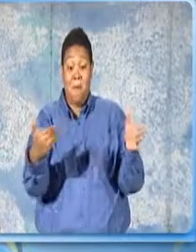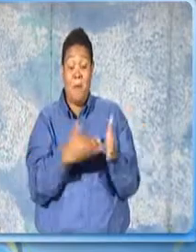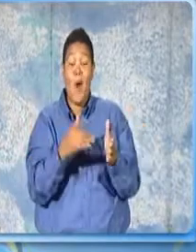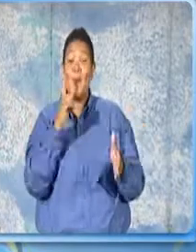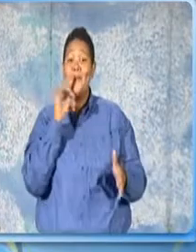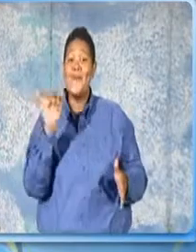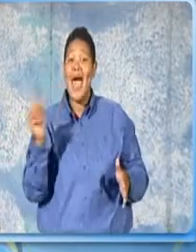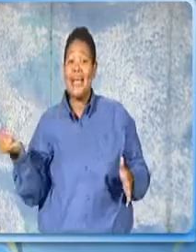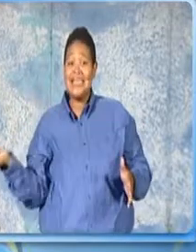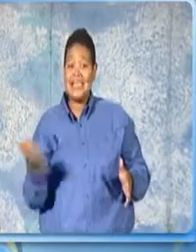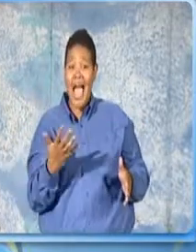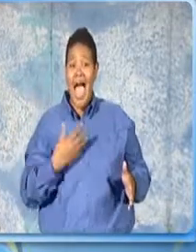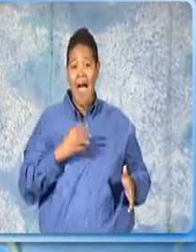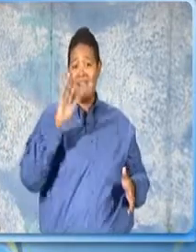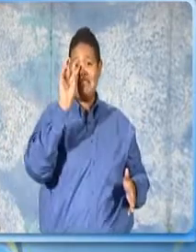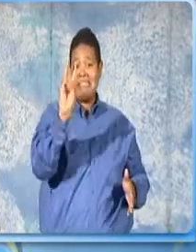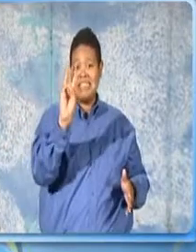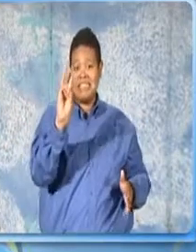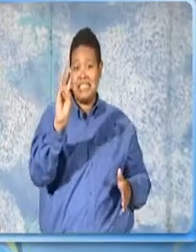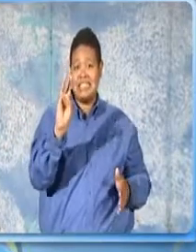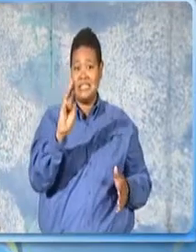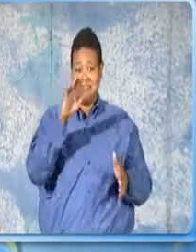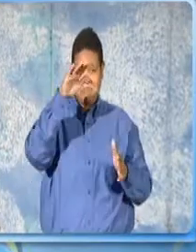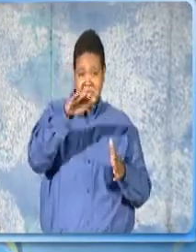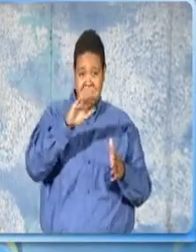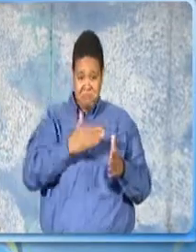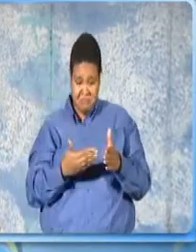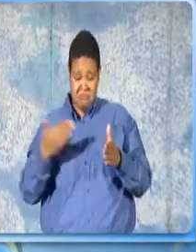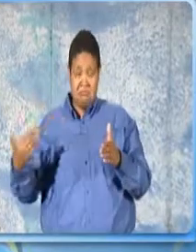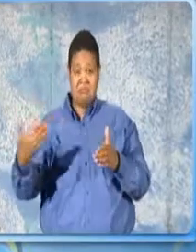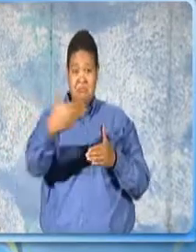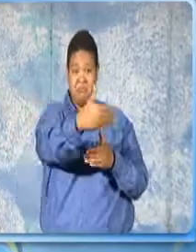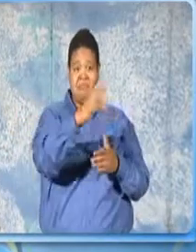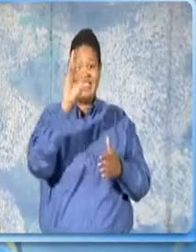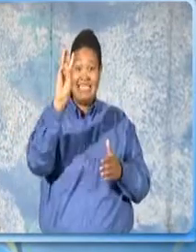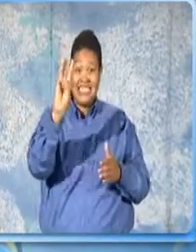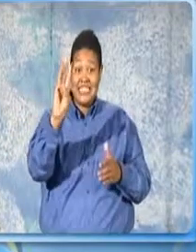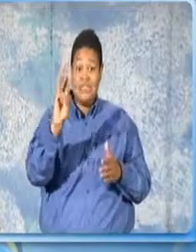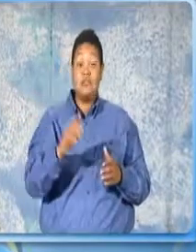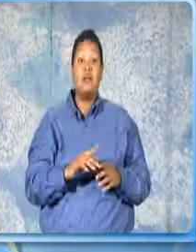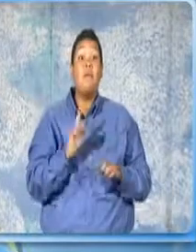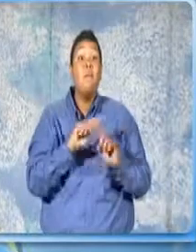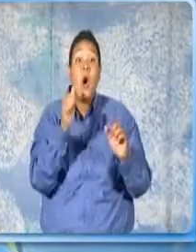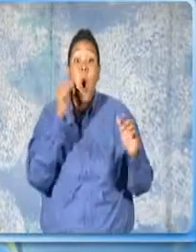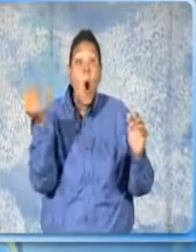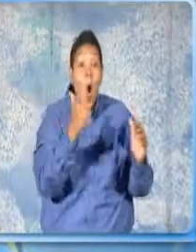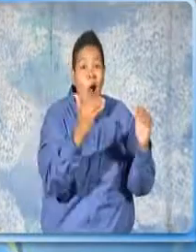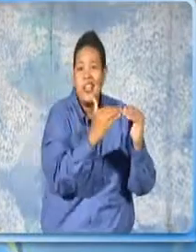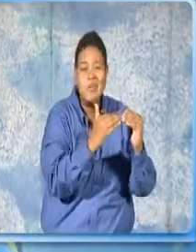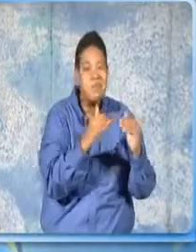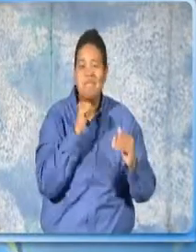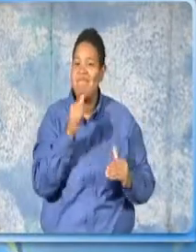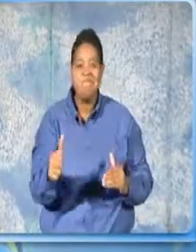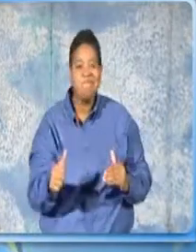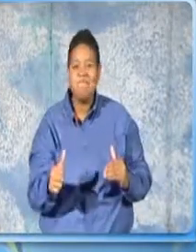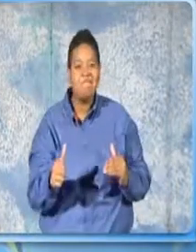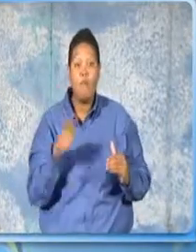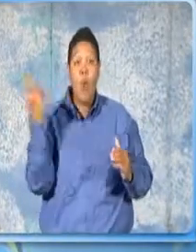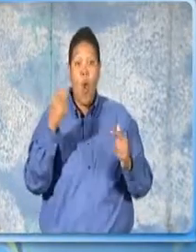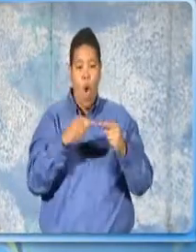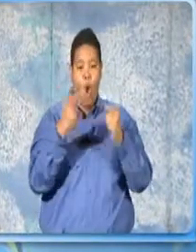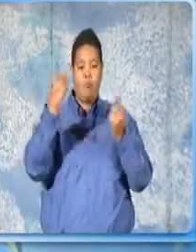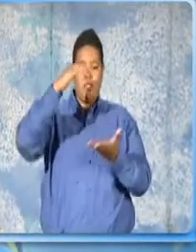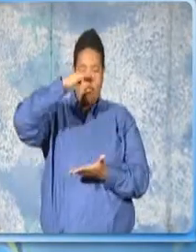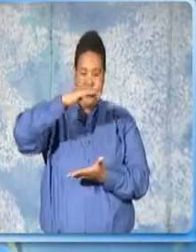die, has 6 faces. However, the faces are not all equal. Only opposite faces are